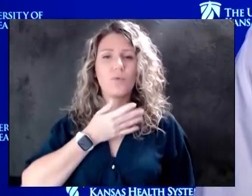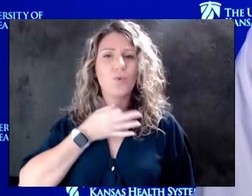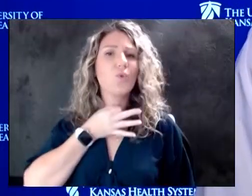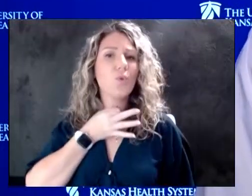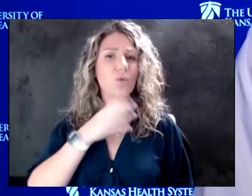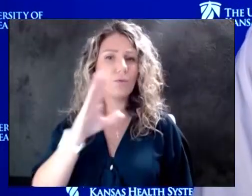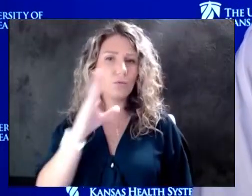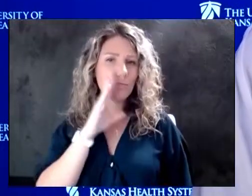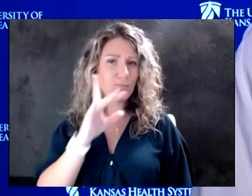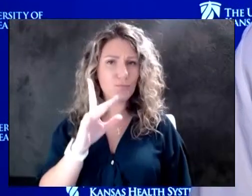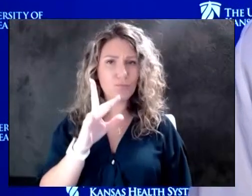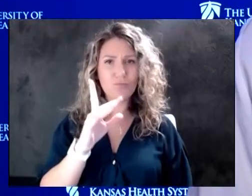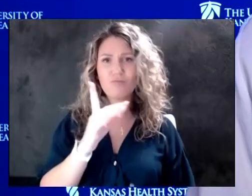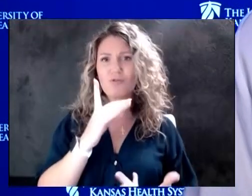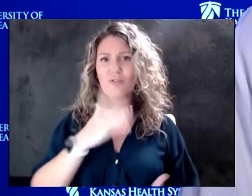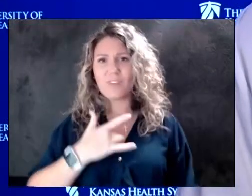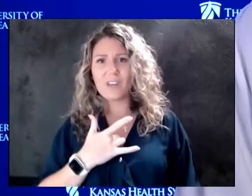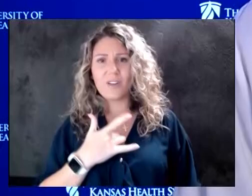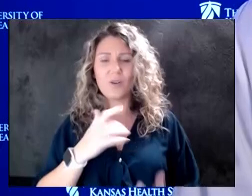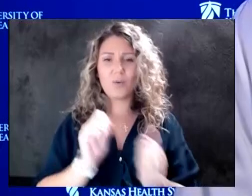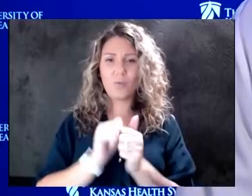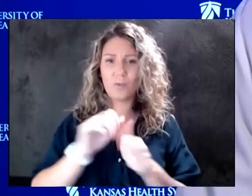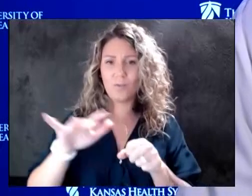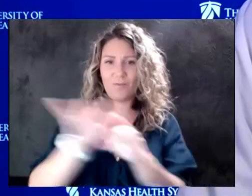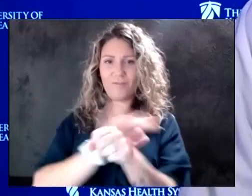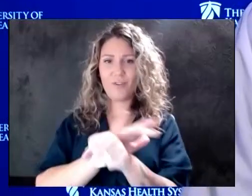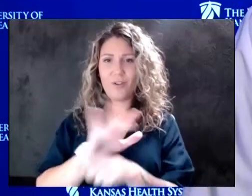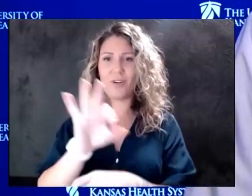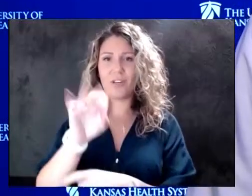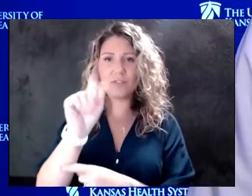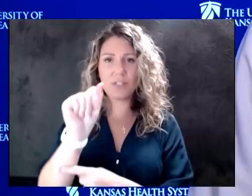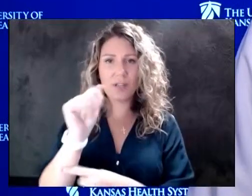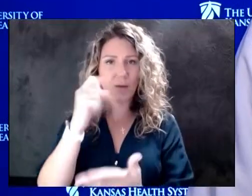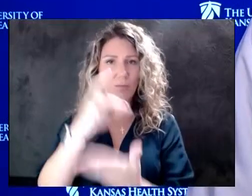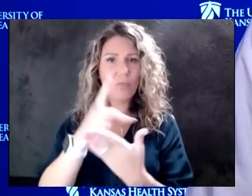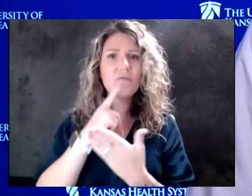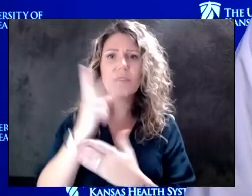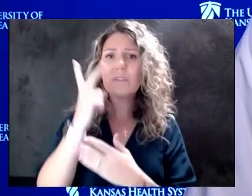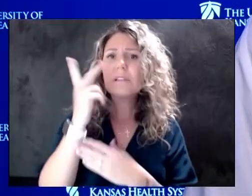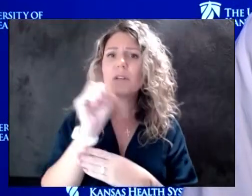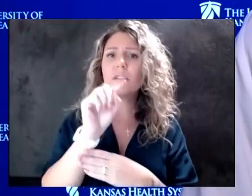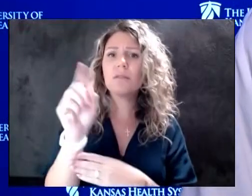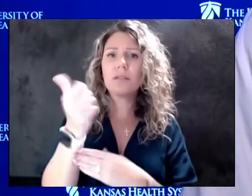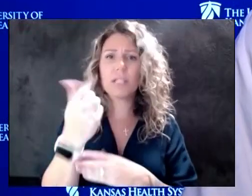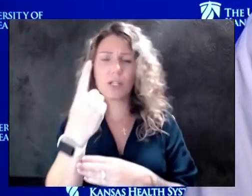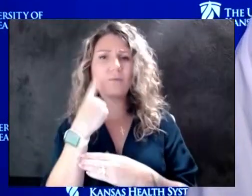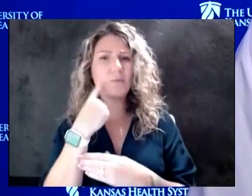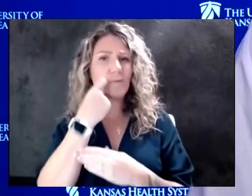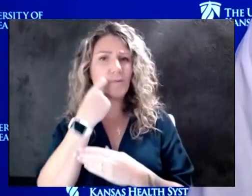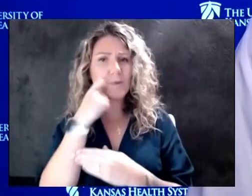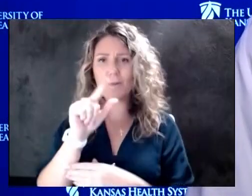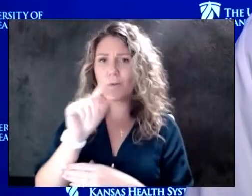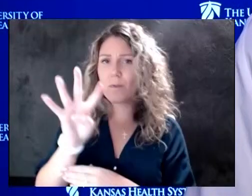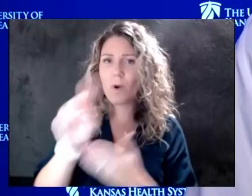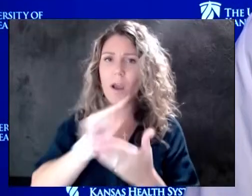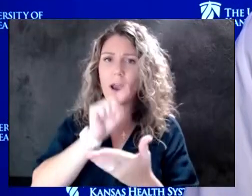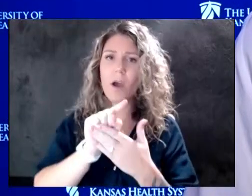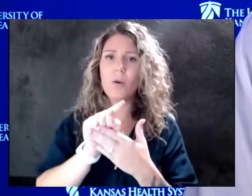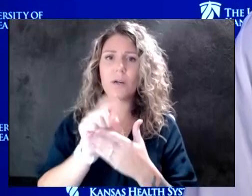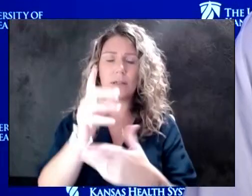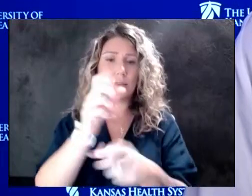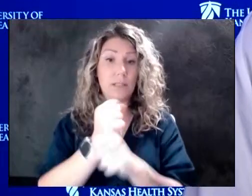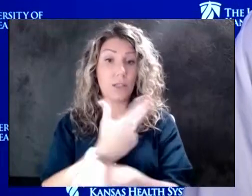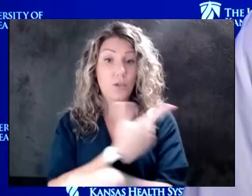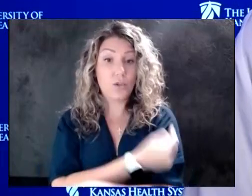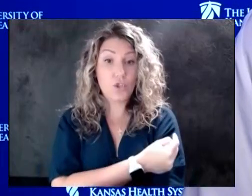this monumental move with the full FDA approval, and have you seen anybody in the last 24 hours, or have you heard of anybody getting the